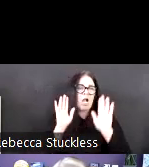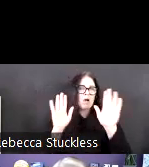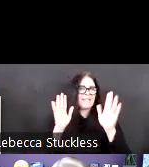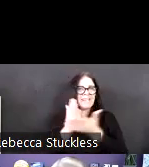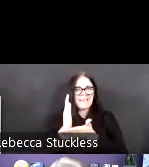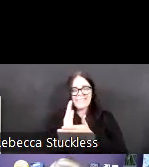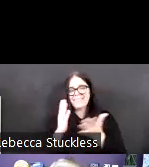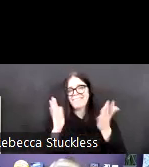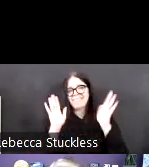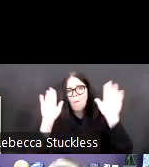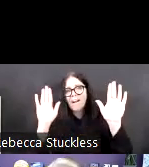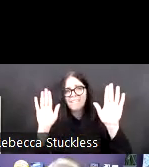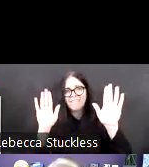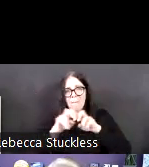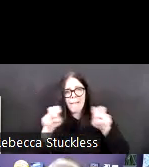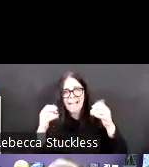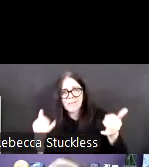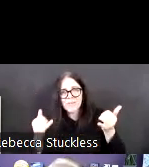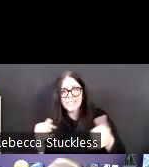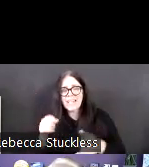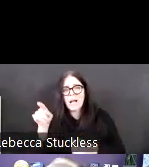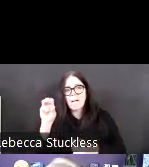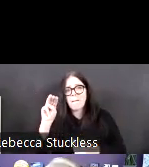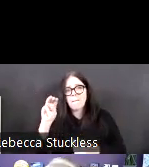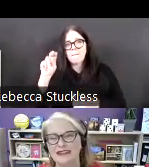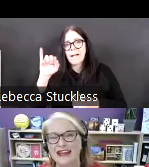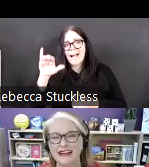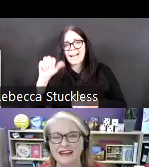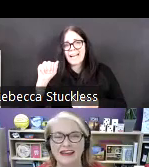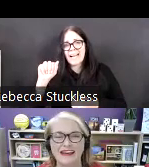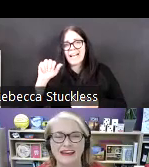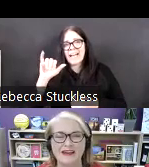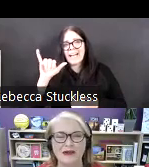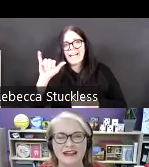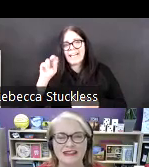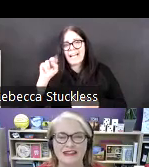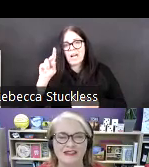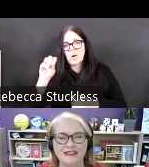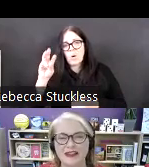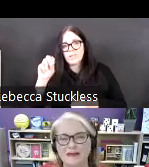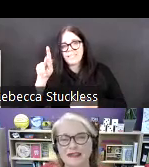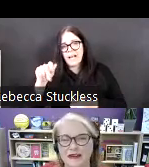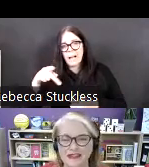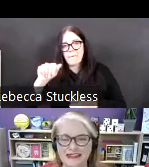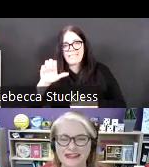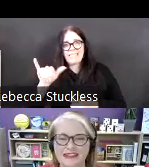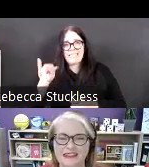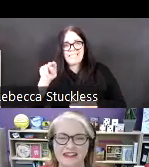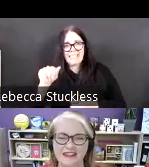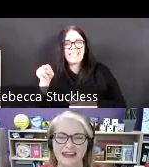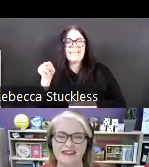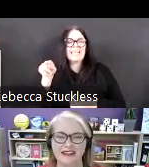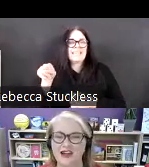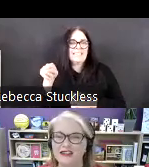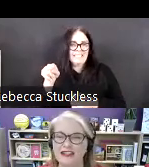of panelists today is Monica Jankowska-Potzina, an organizational development specialist in